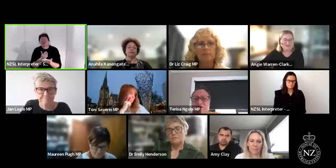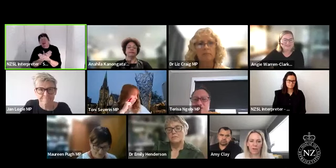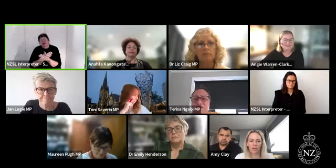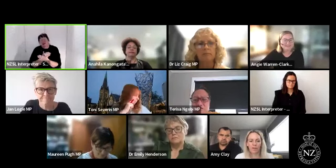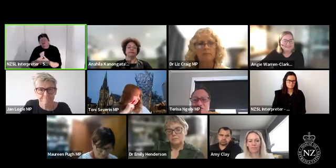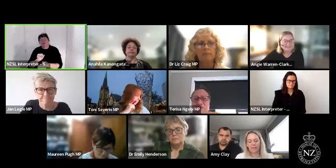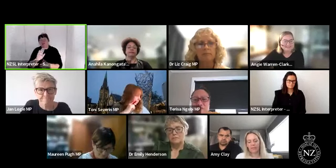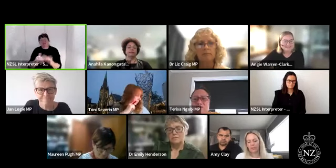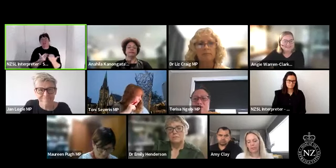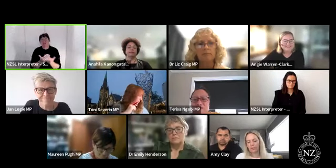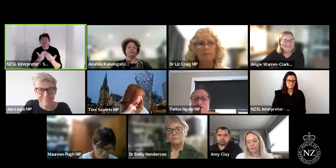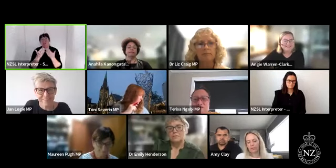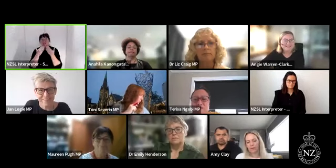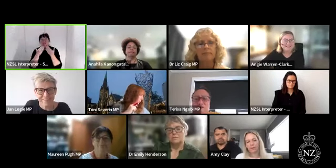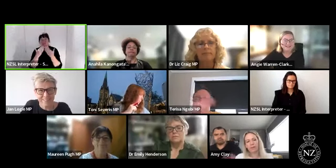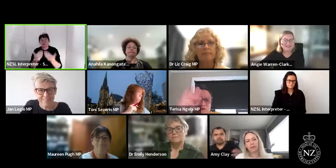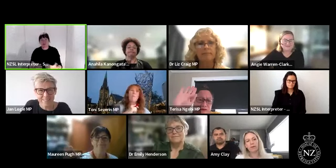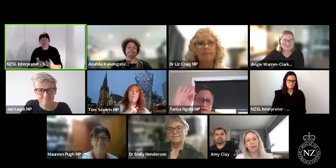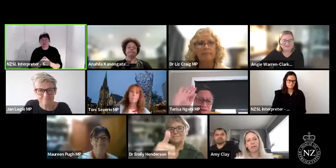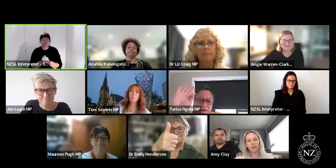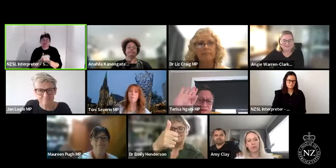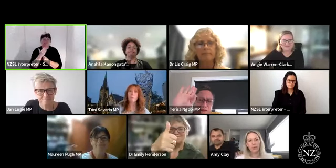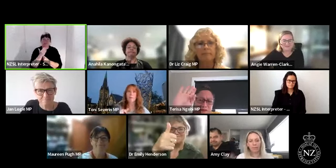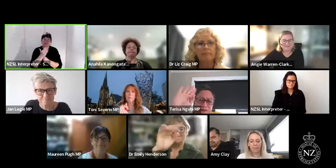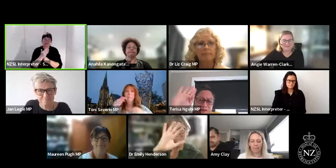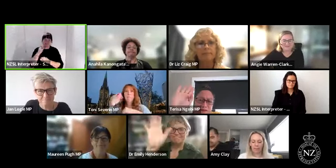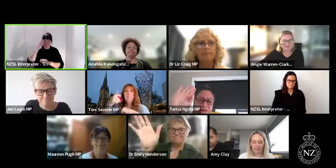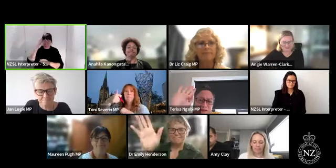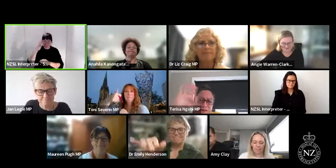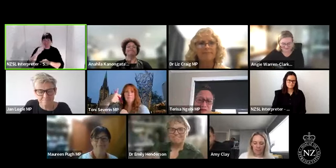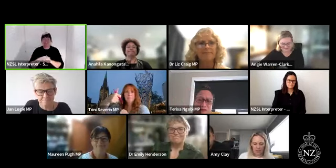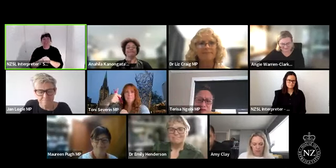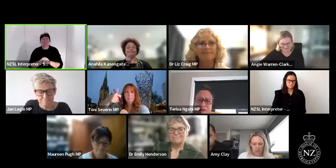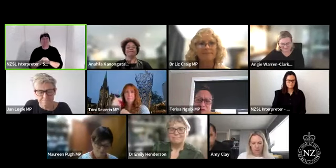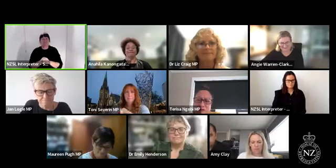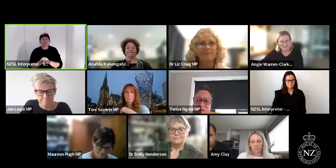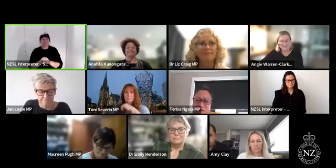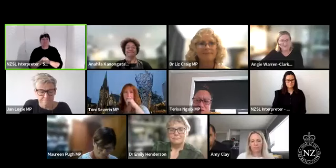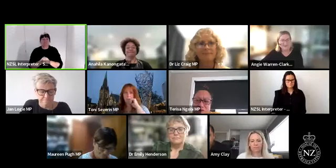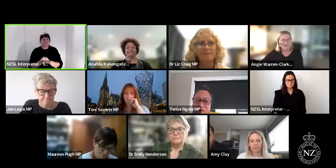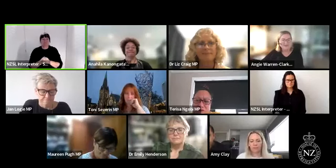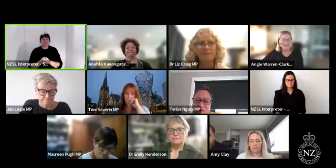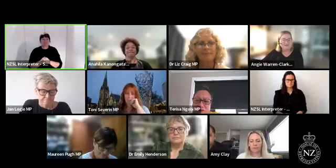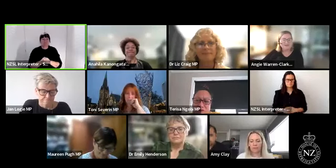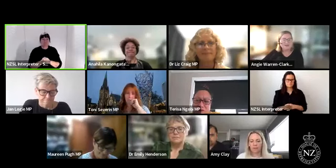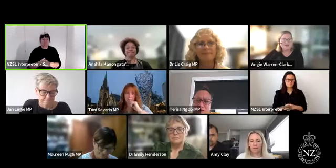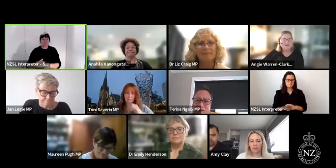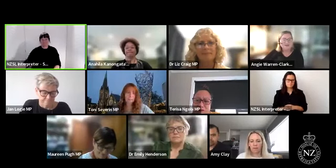you. Okay, thank you. Ka kite. All right, bye.